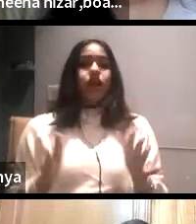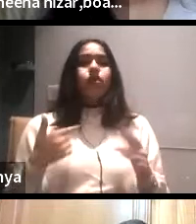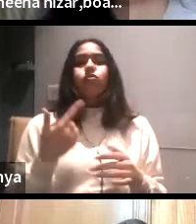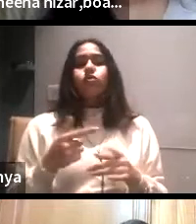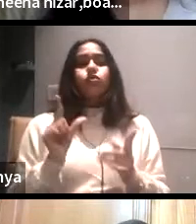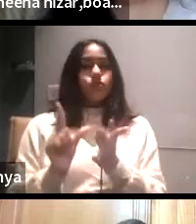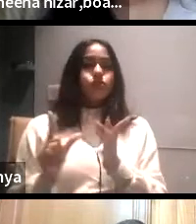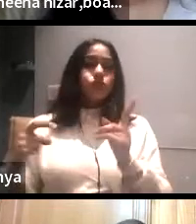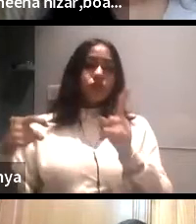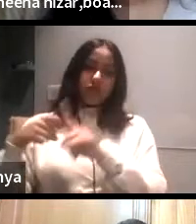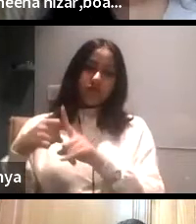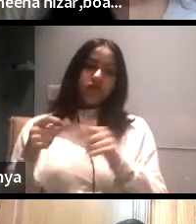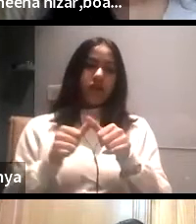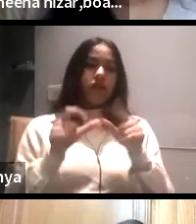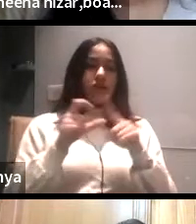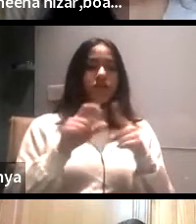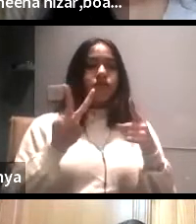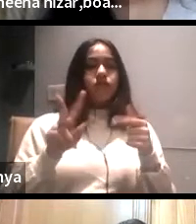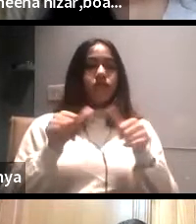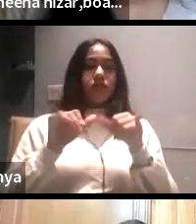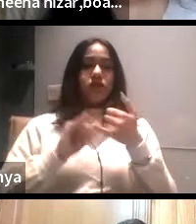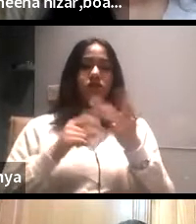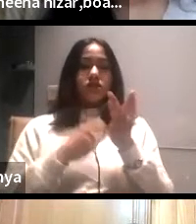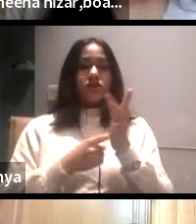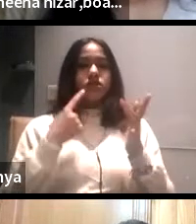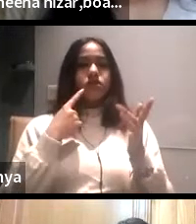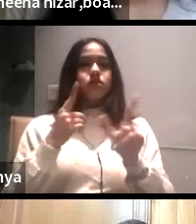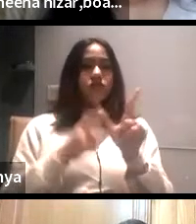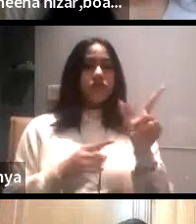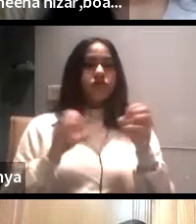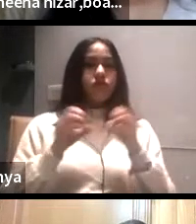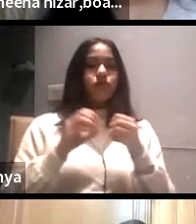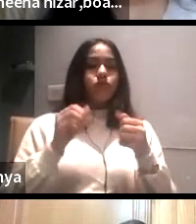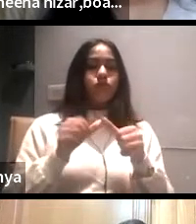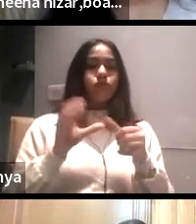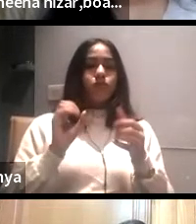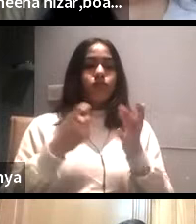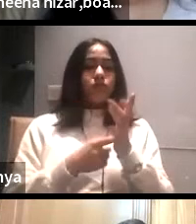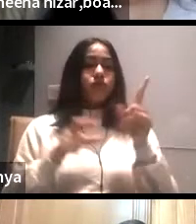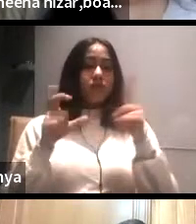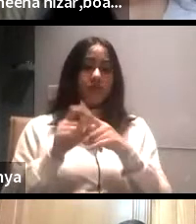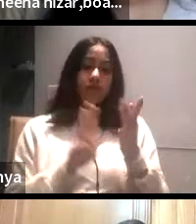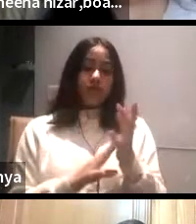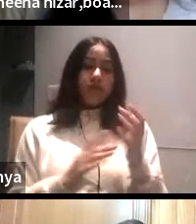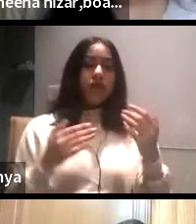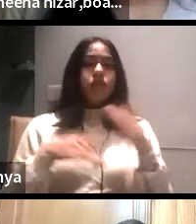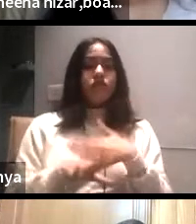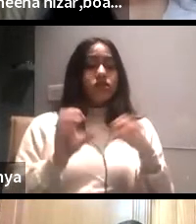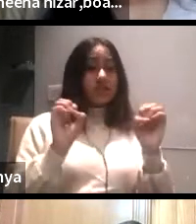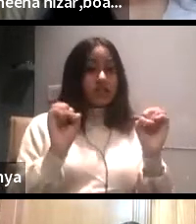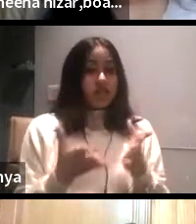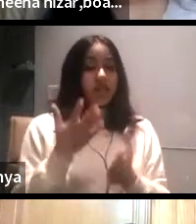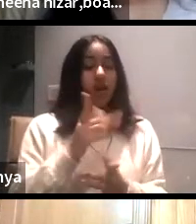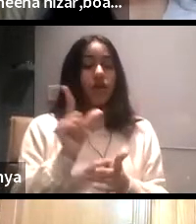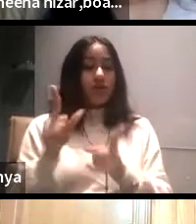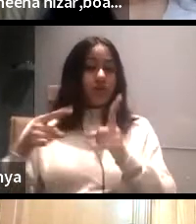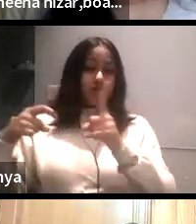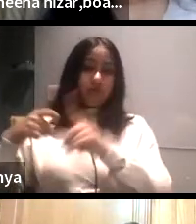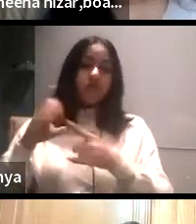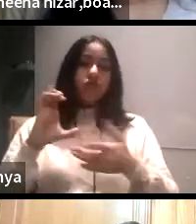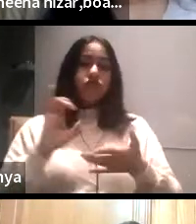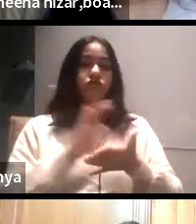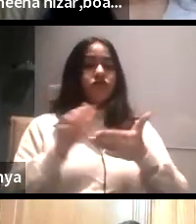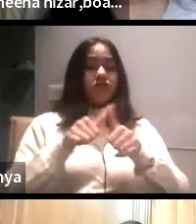UK advisory board member for Sarthak. So Sarthak has started the UK chapter, and